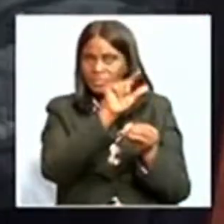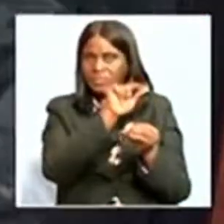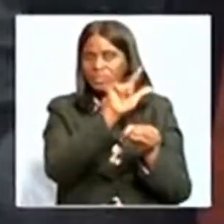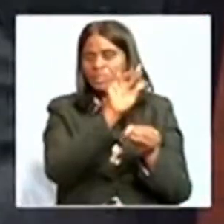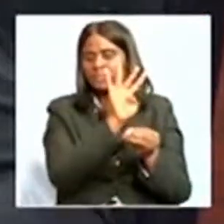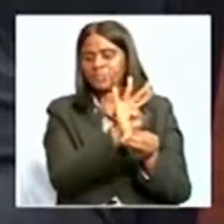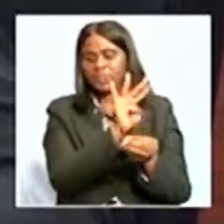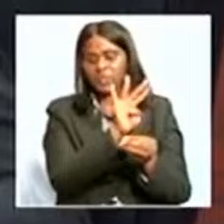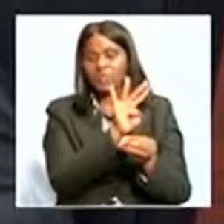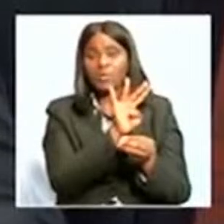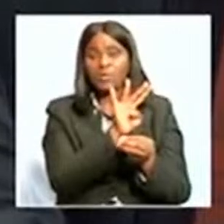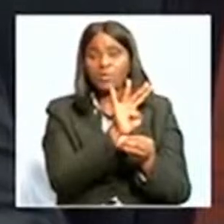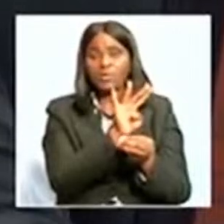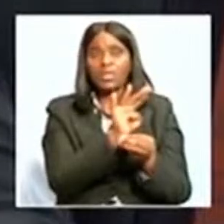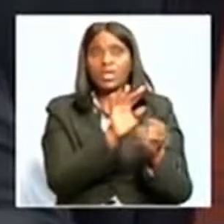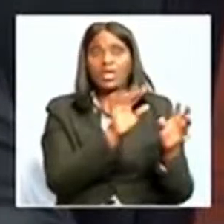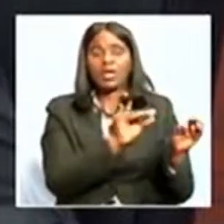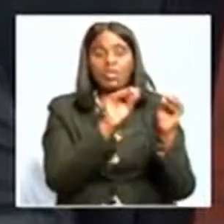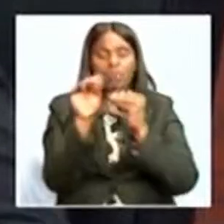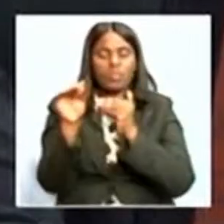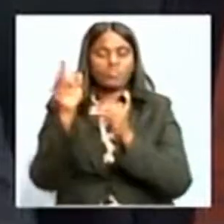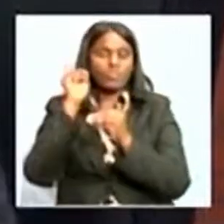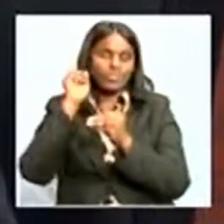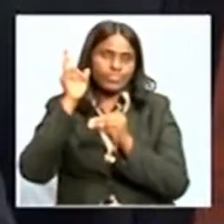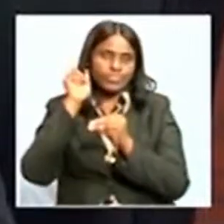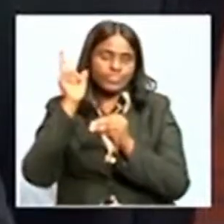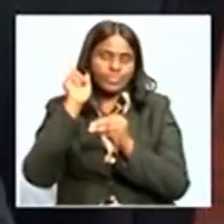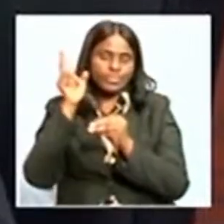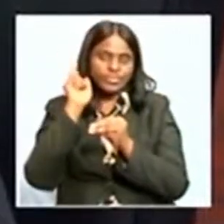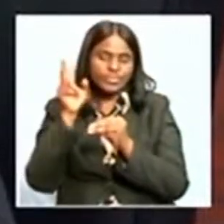2024. We'll move to the background.